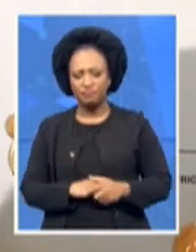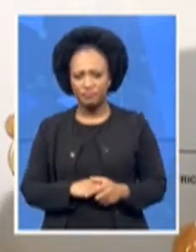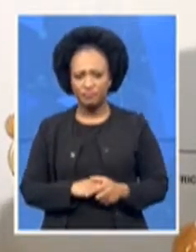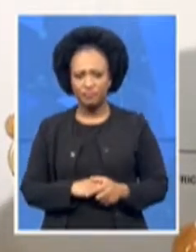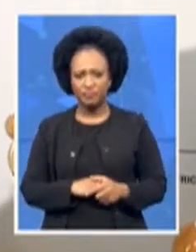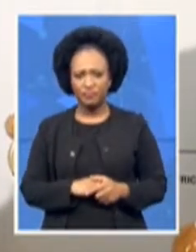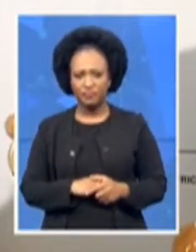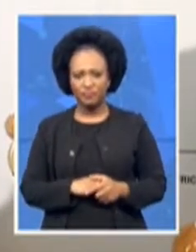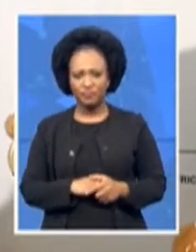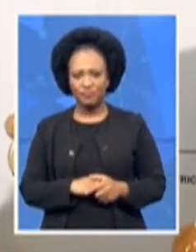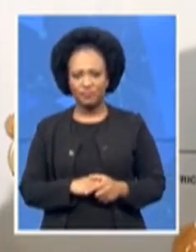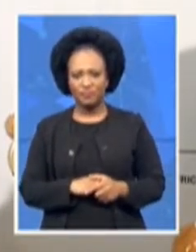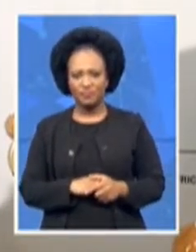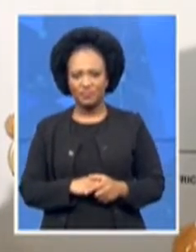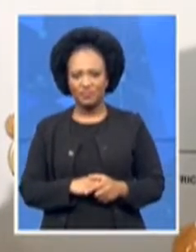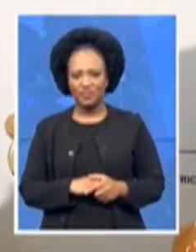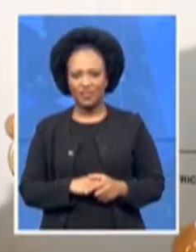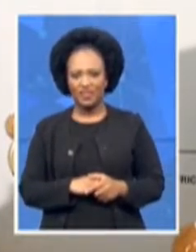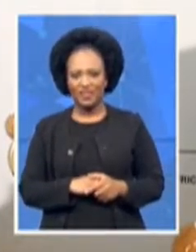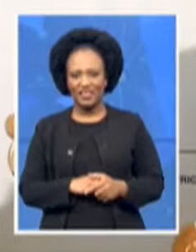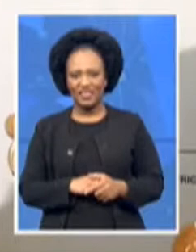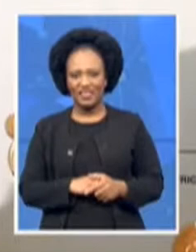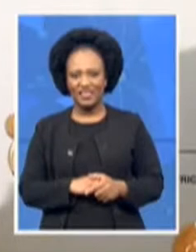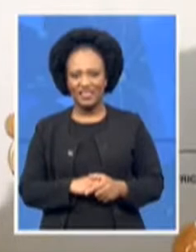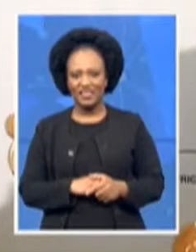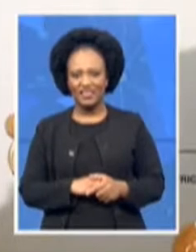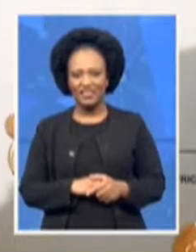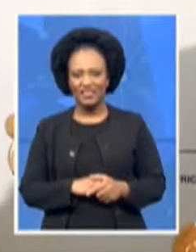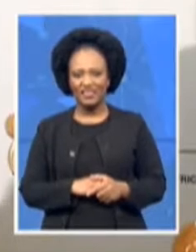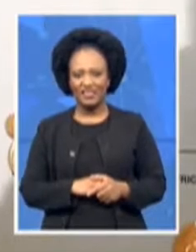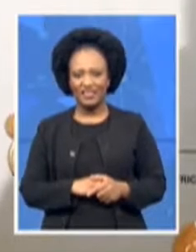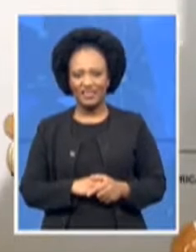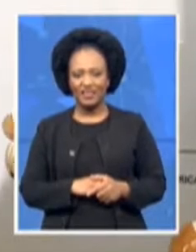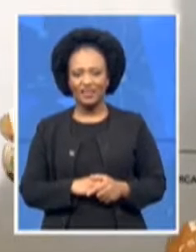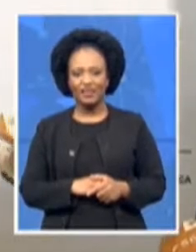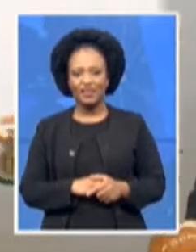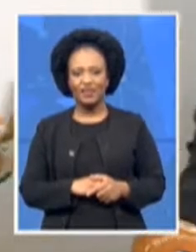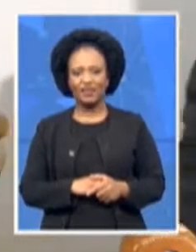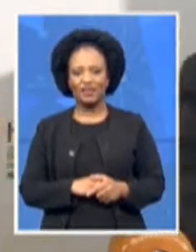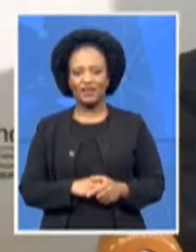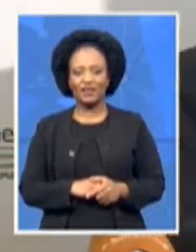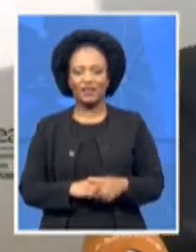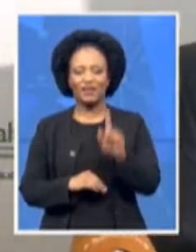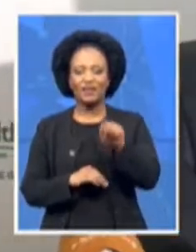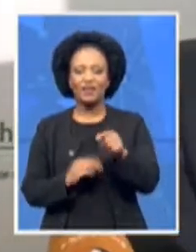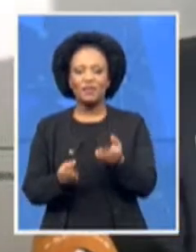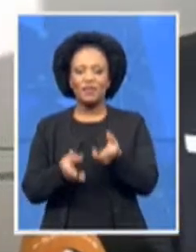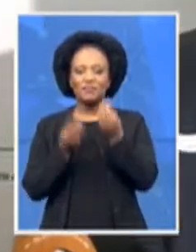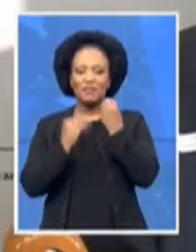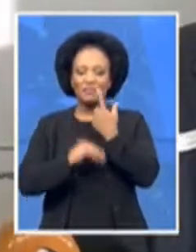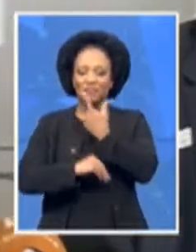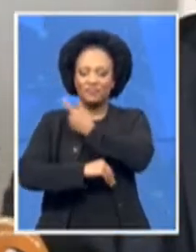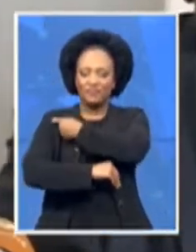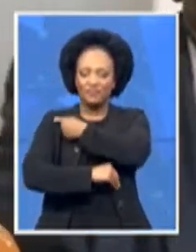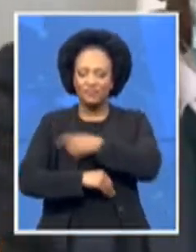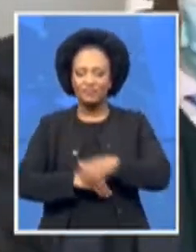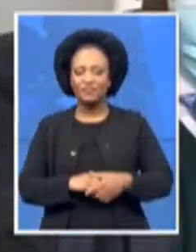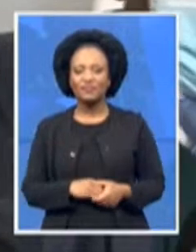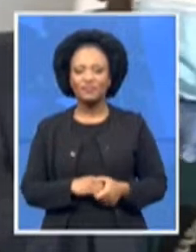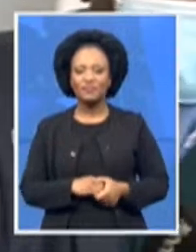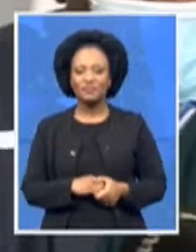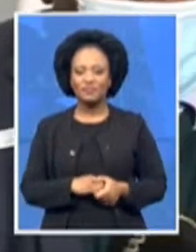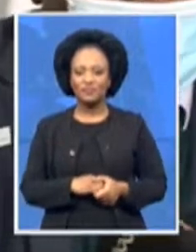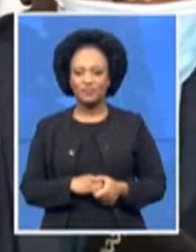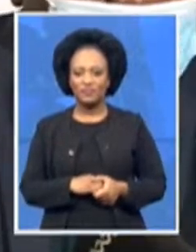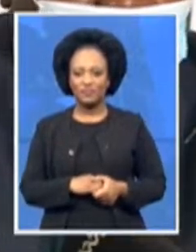they must be vaccinated to get their jab, by the way. Thank you. Thank you very much, Premier. That's